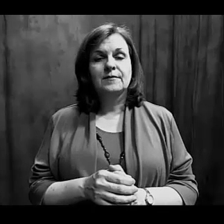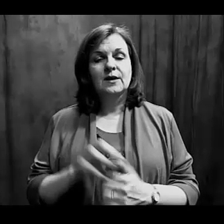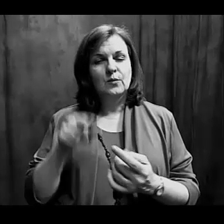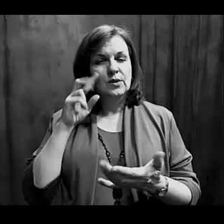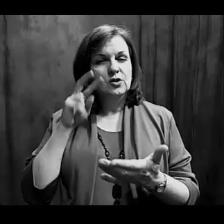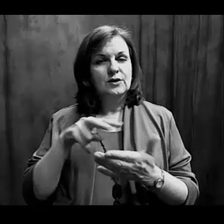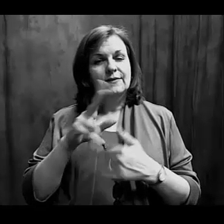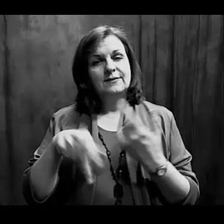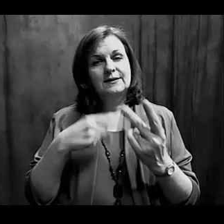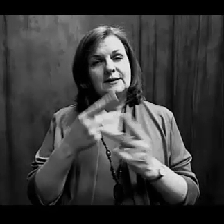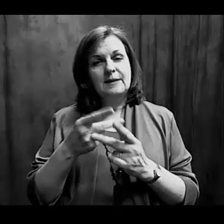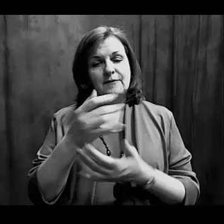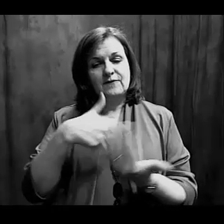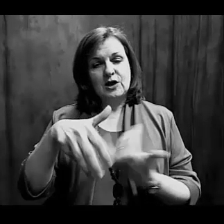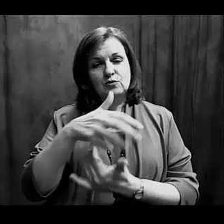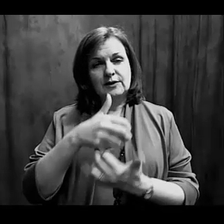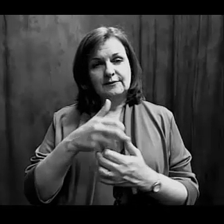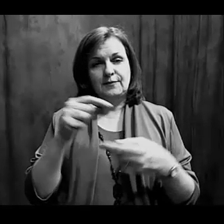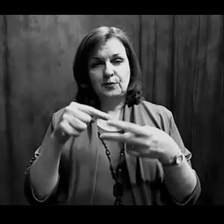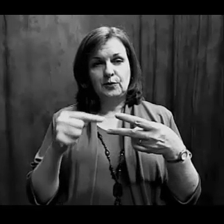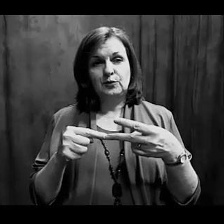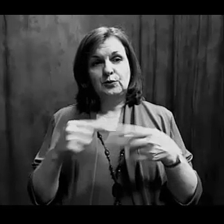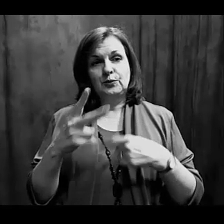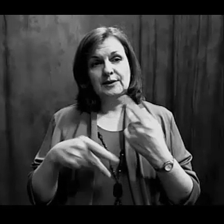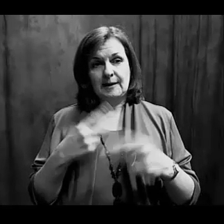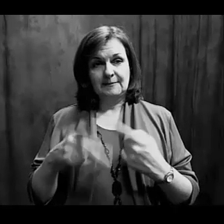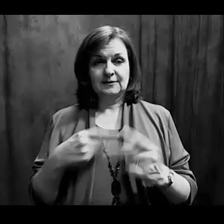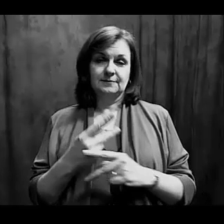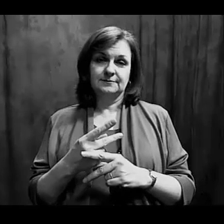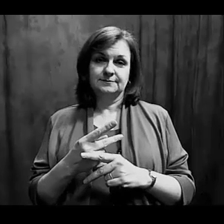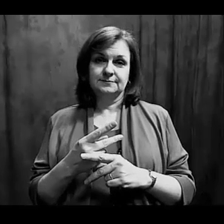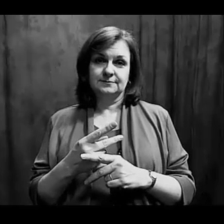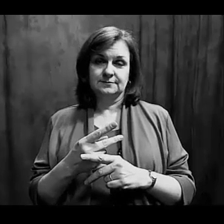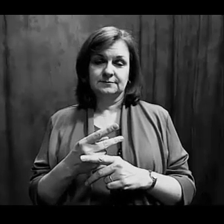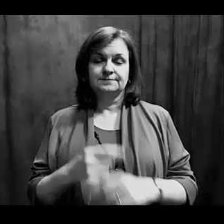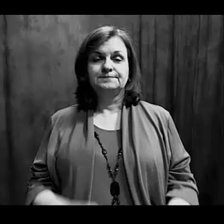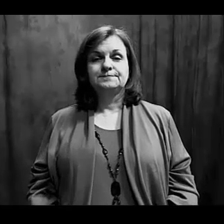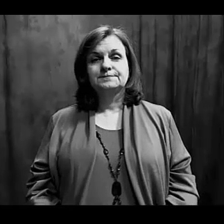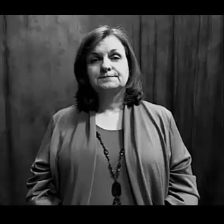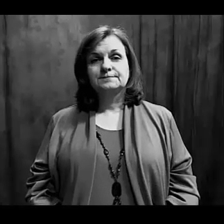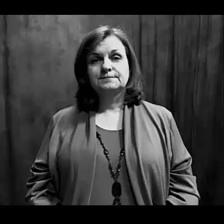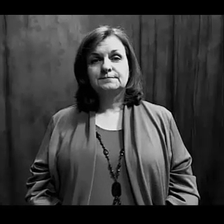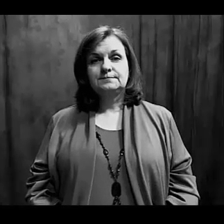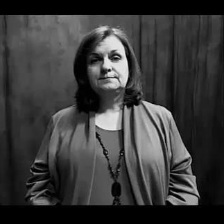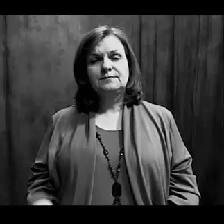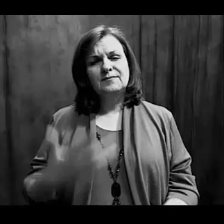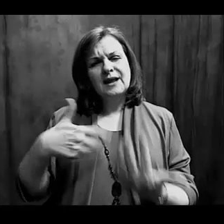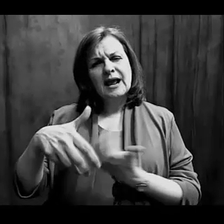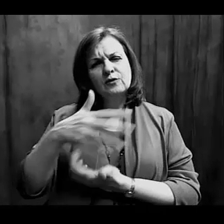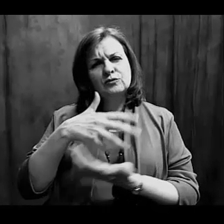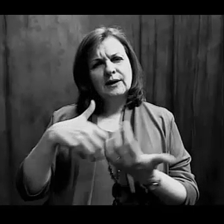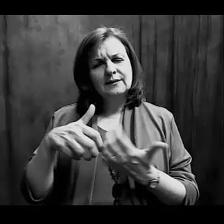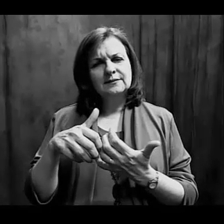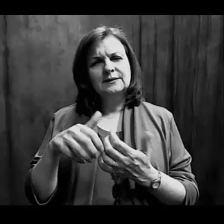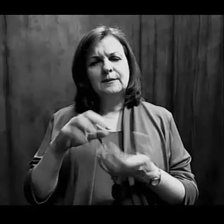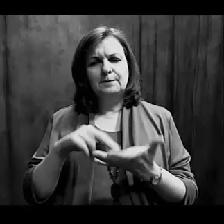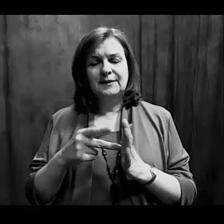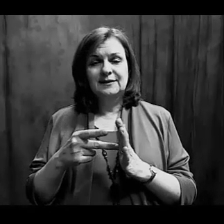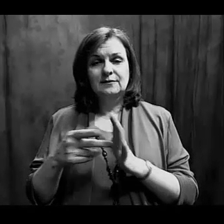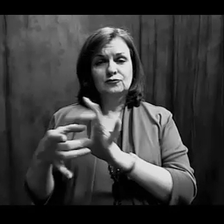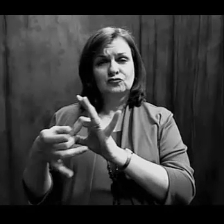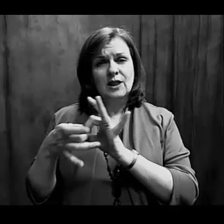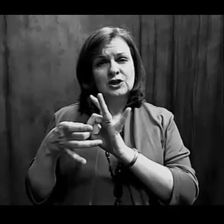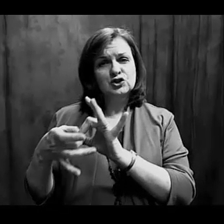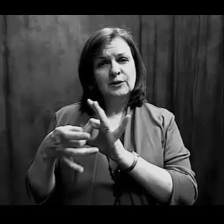you. So when we look at these specific types of interactions, we've got two types. We can look at interaction